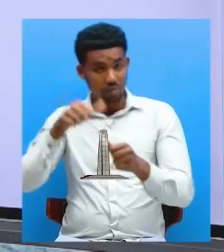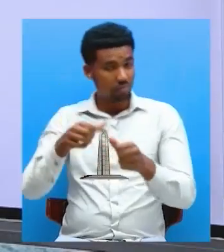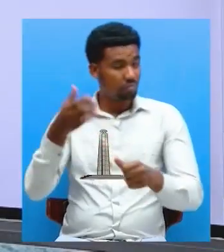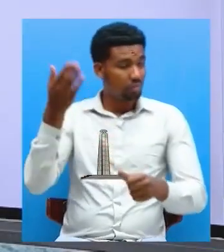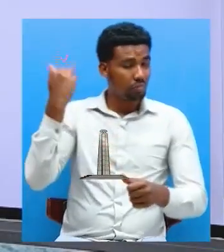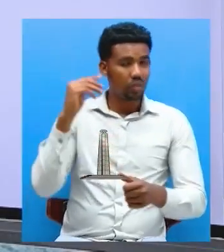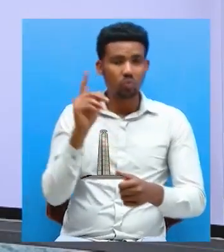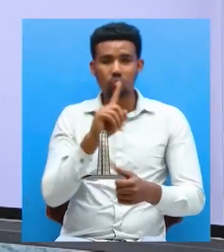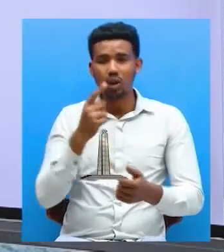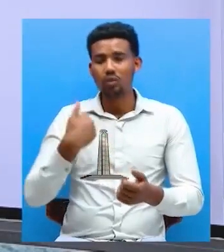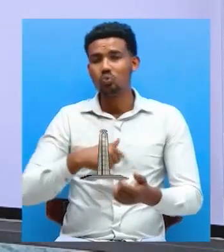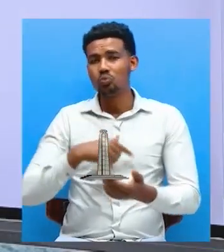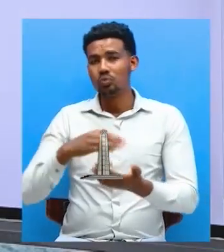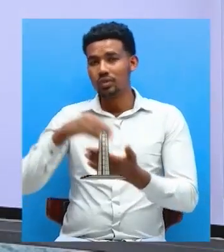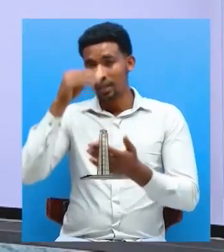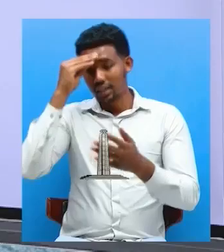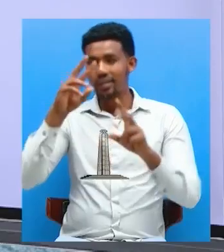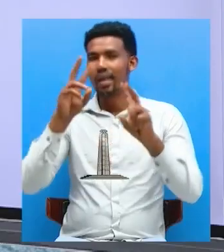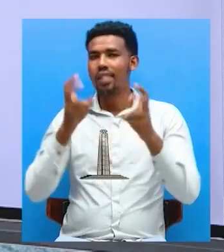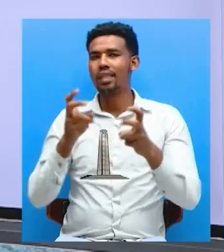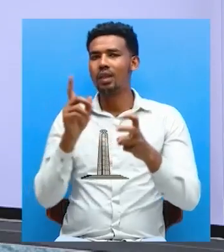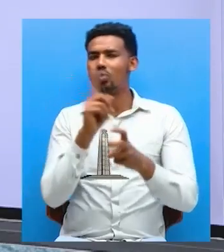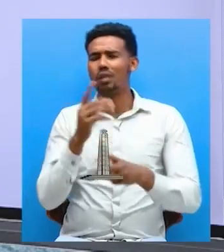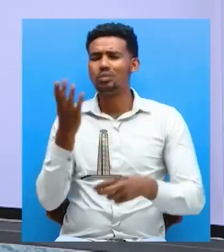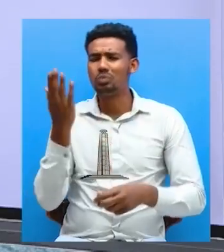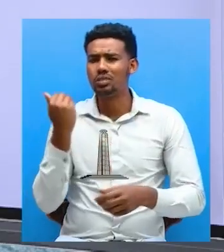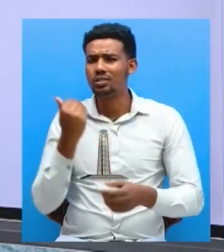previous lesson and the title? And what was it?